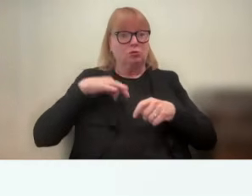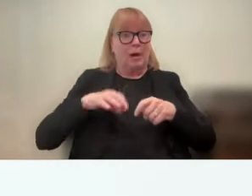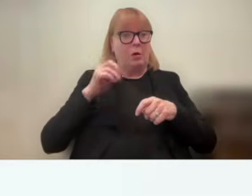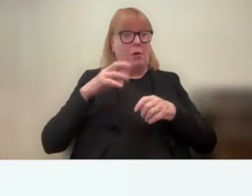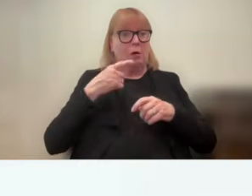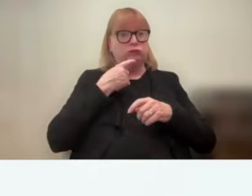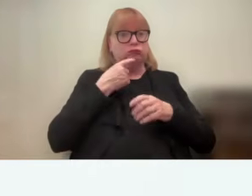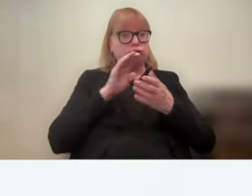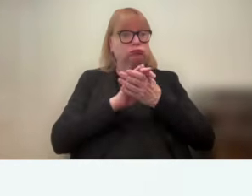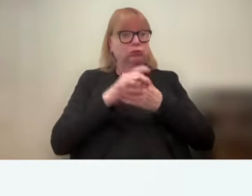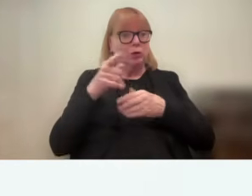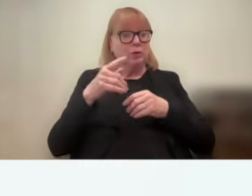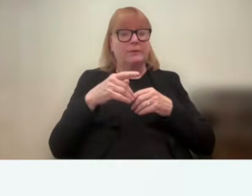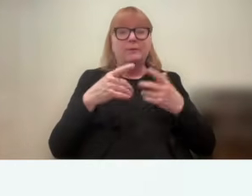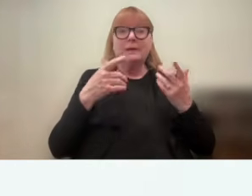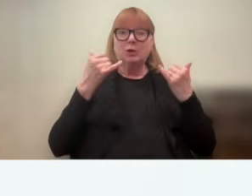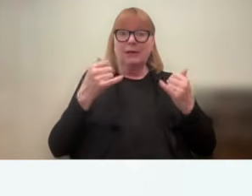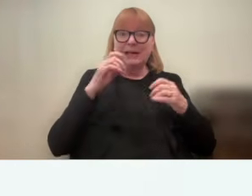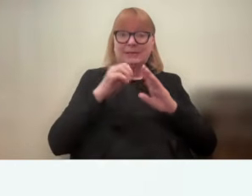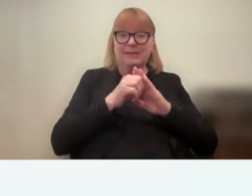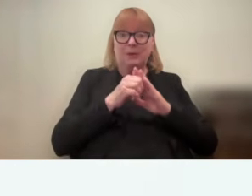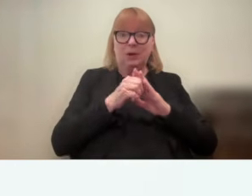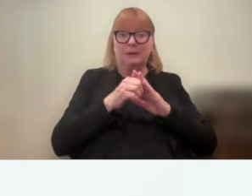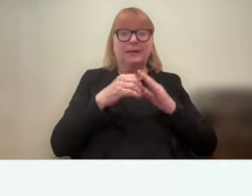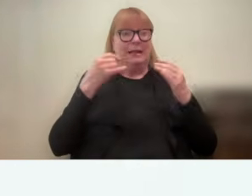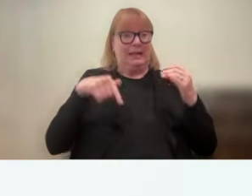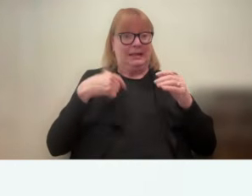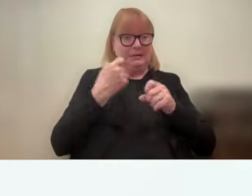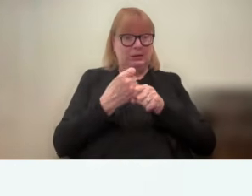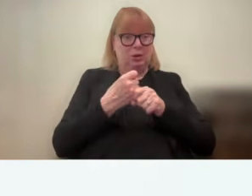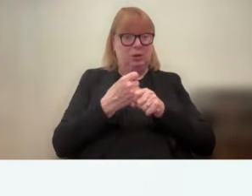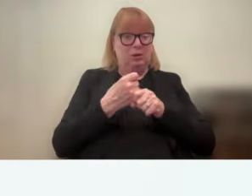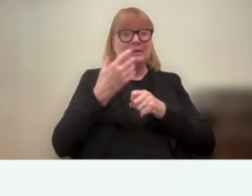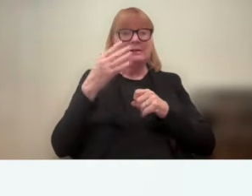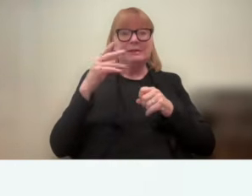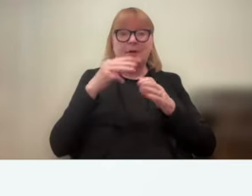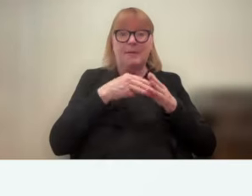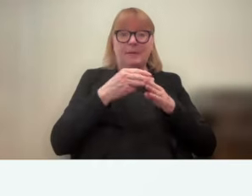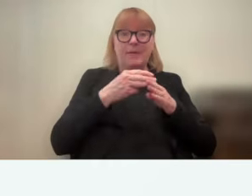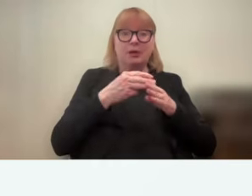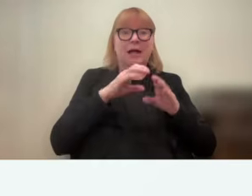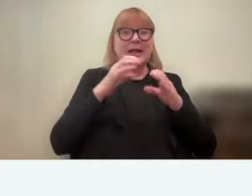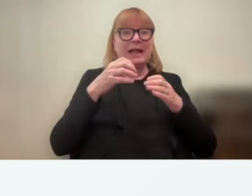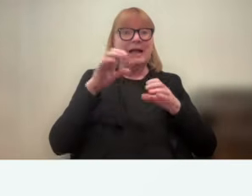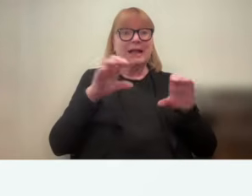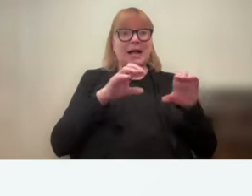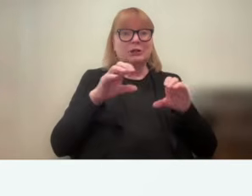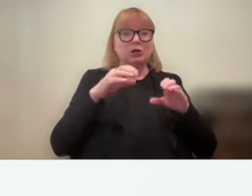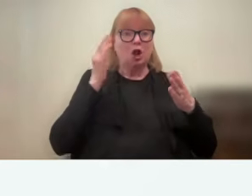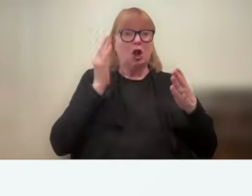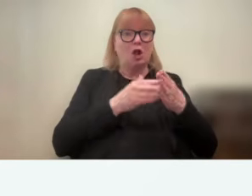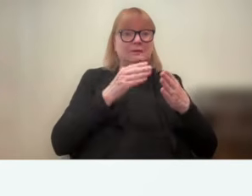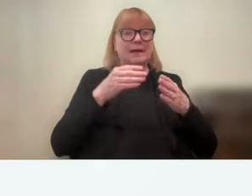you. Current example of this is that just this year, there have been several major class action lawsuits filed